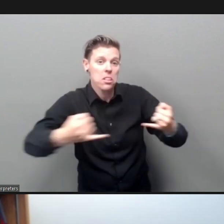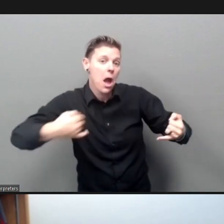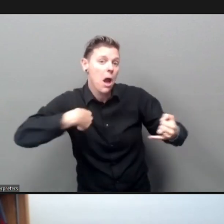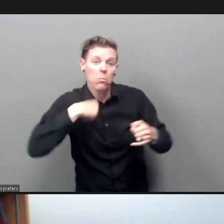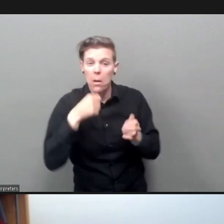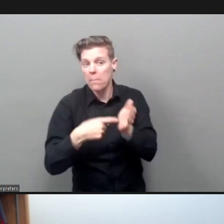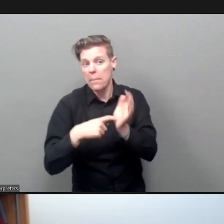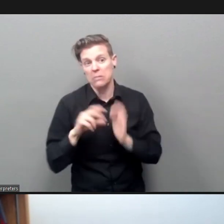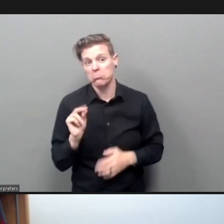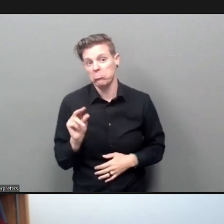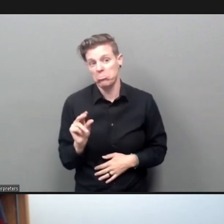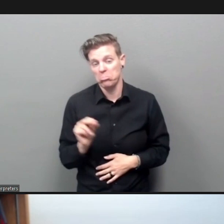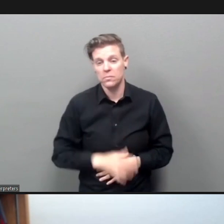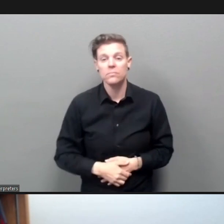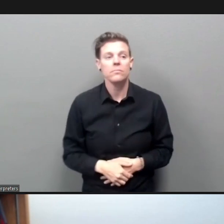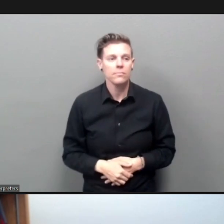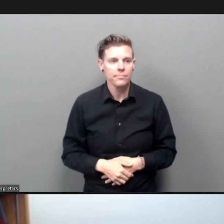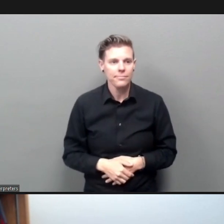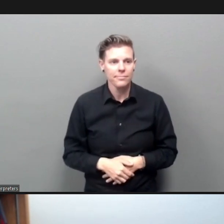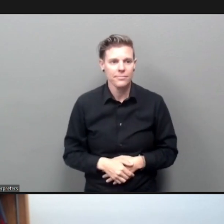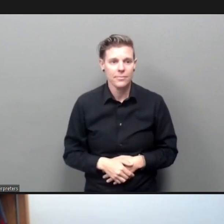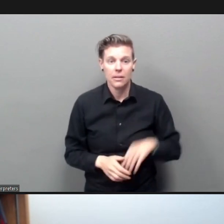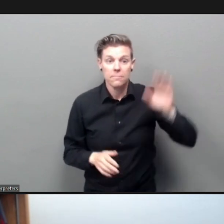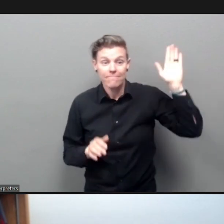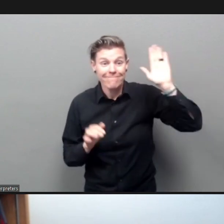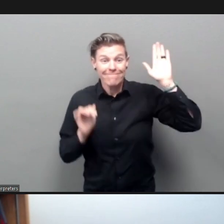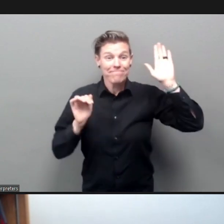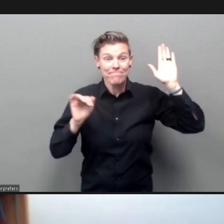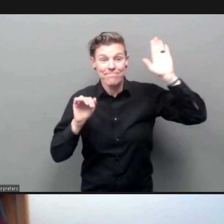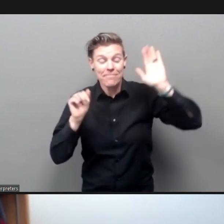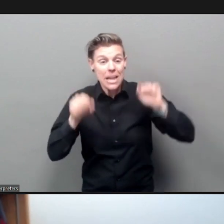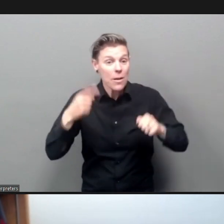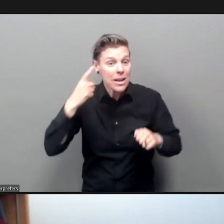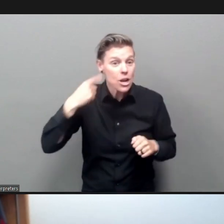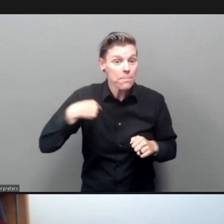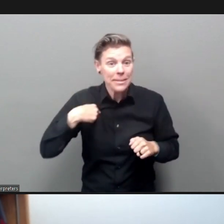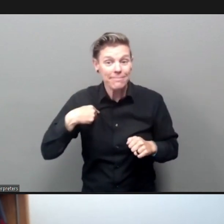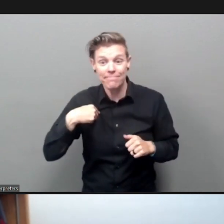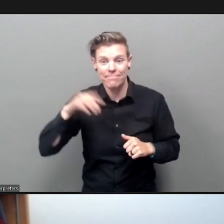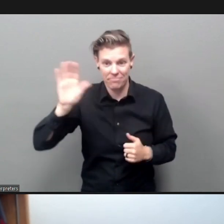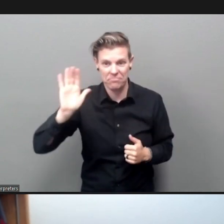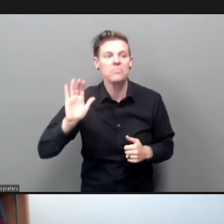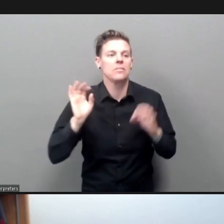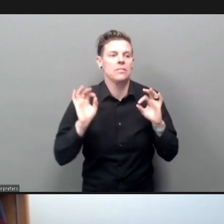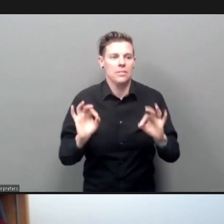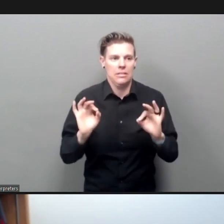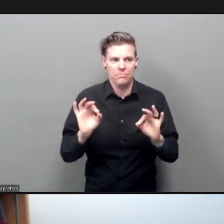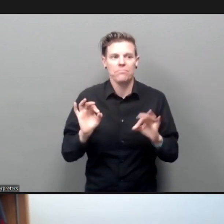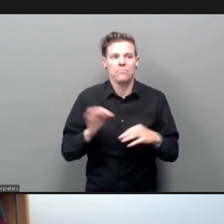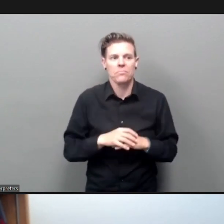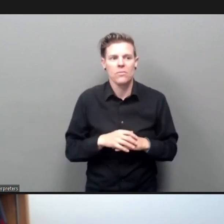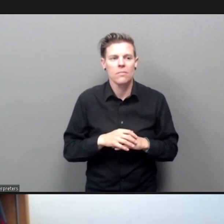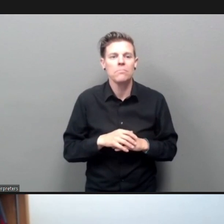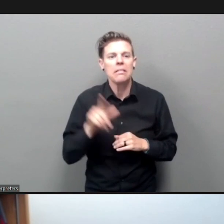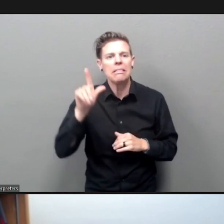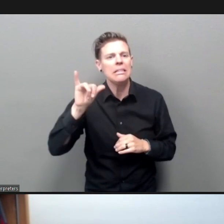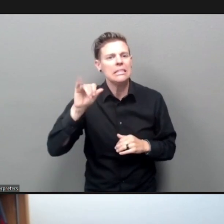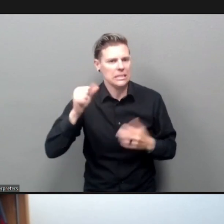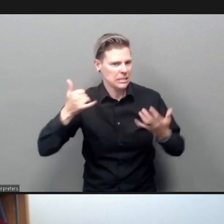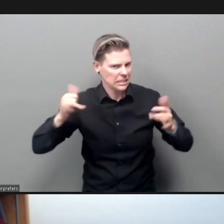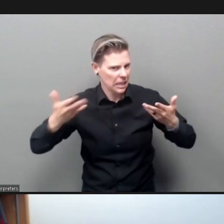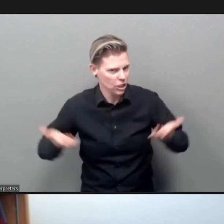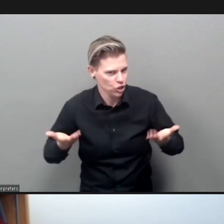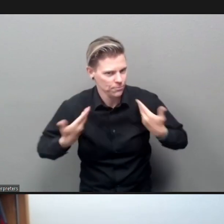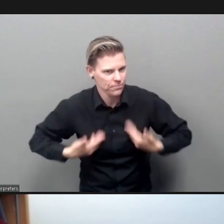Can you guys hear me still? Yes, ma'am. Okay, great. So I have talked to some of the first responders